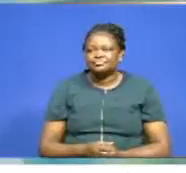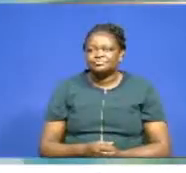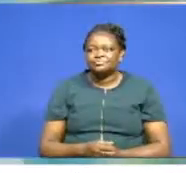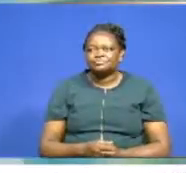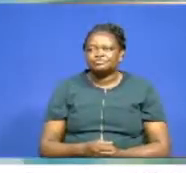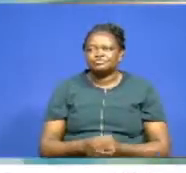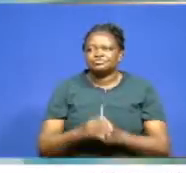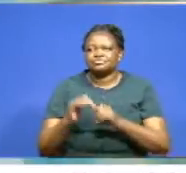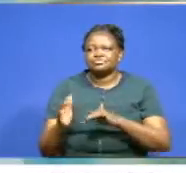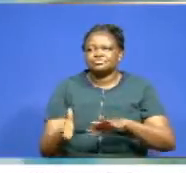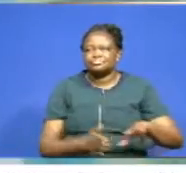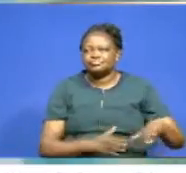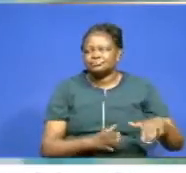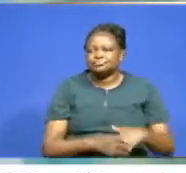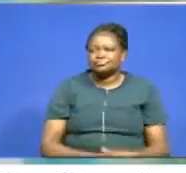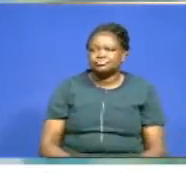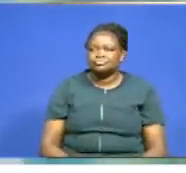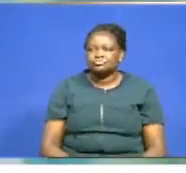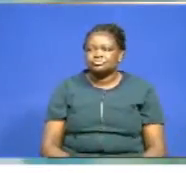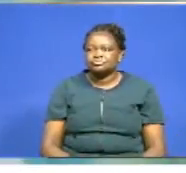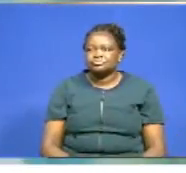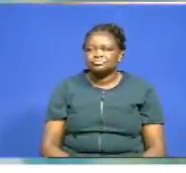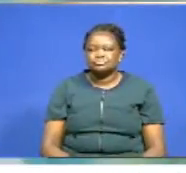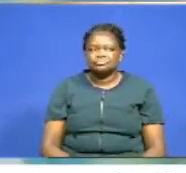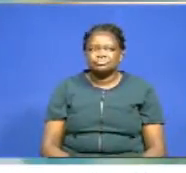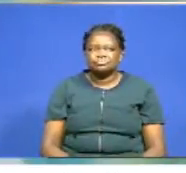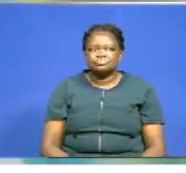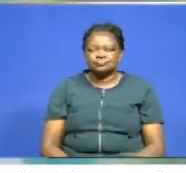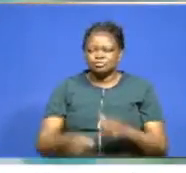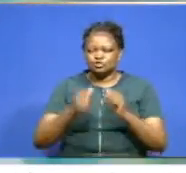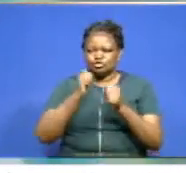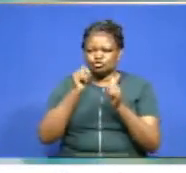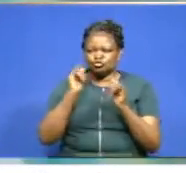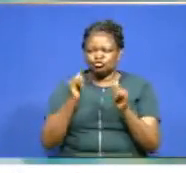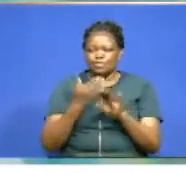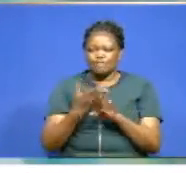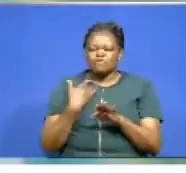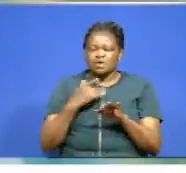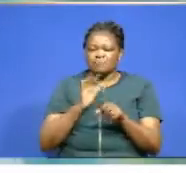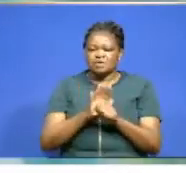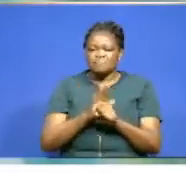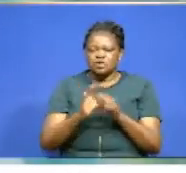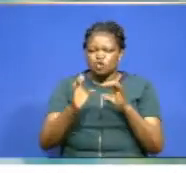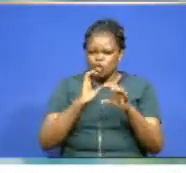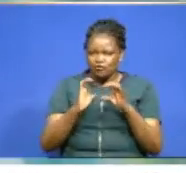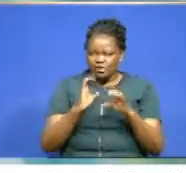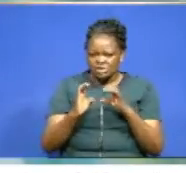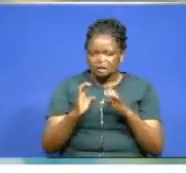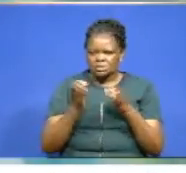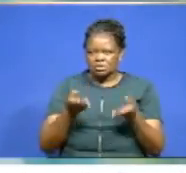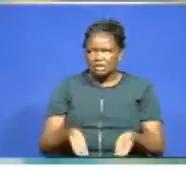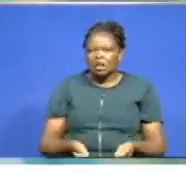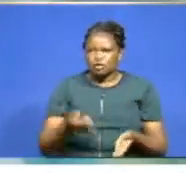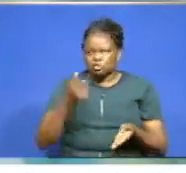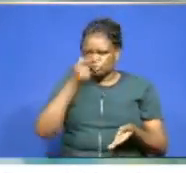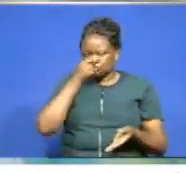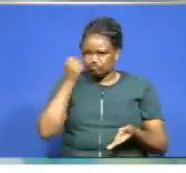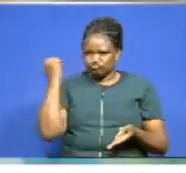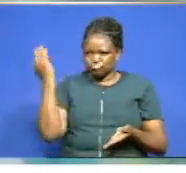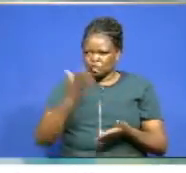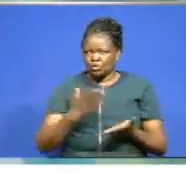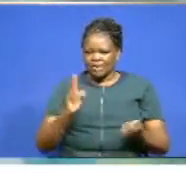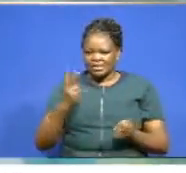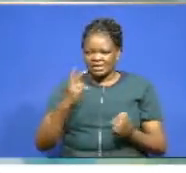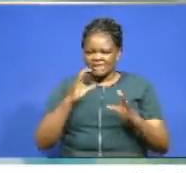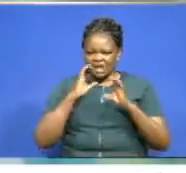Well, let's get back to matters. Sports, we were having a couple of conversations, and now we shall be heading into the second